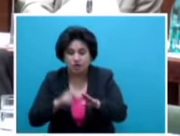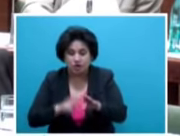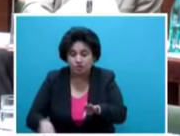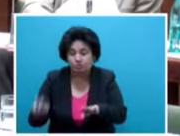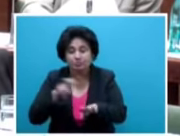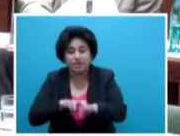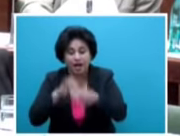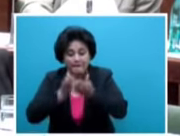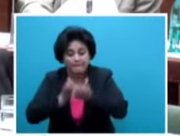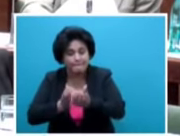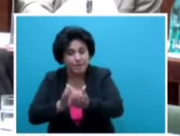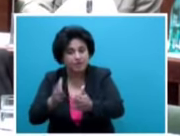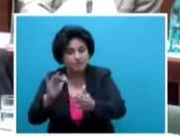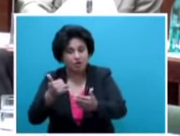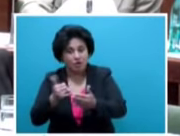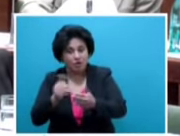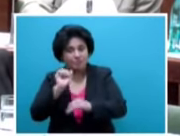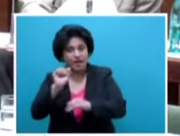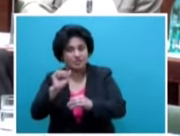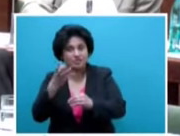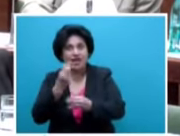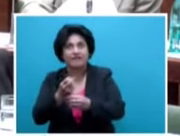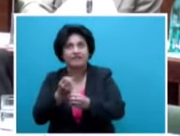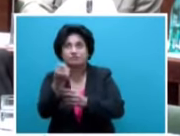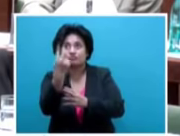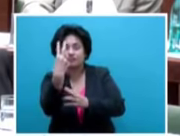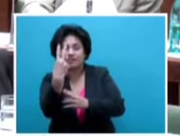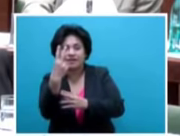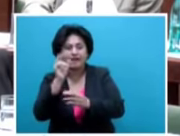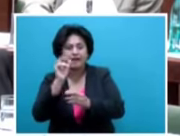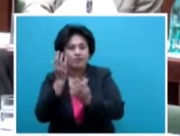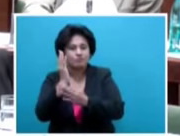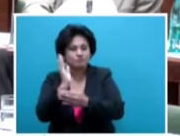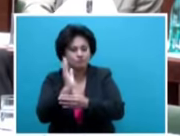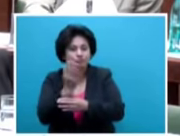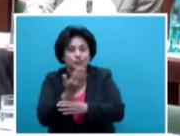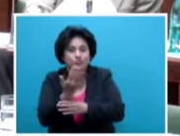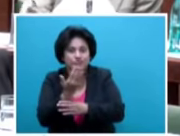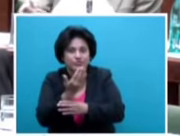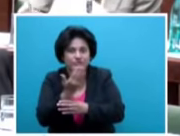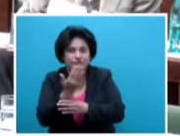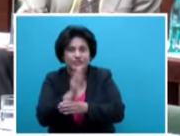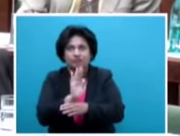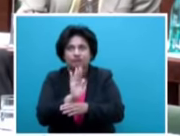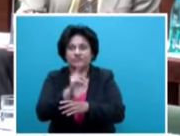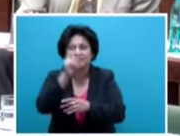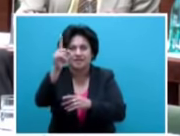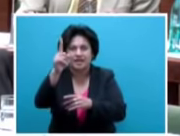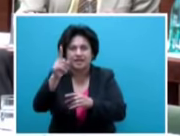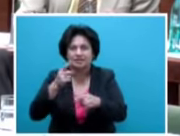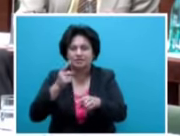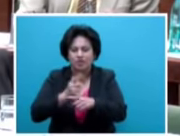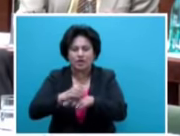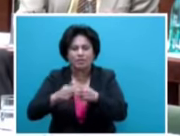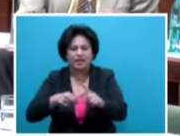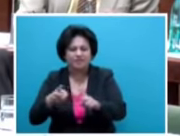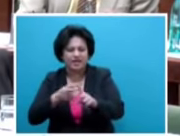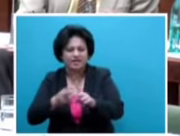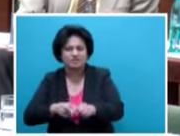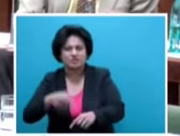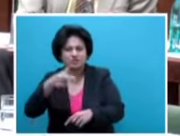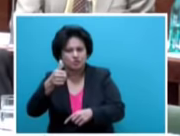which shows movies to passengers during journeys, and invariably these movies show gun violence, whether by the good guys or the bad guys, and the objectifying of